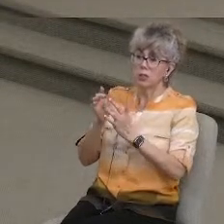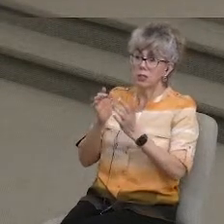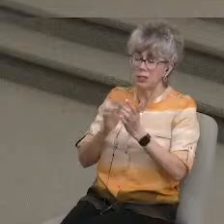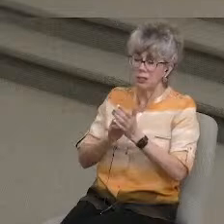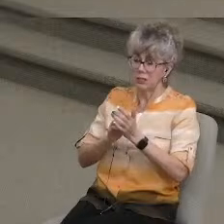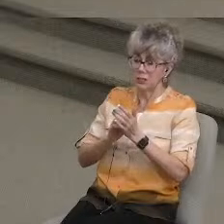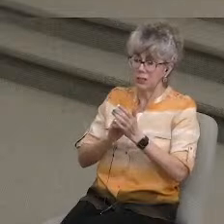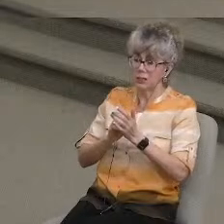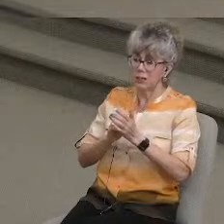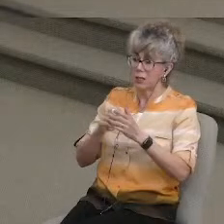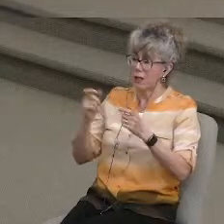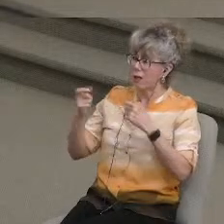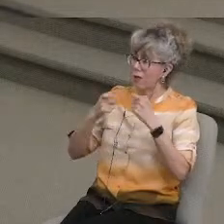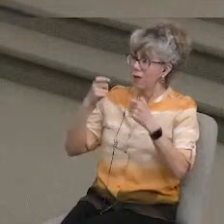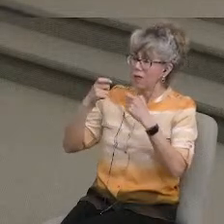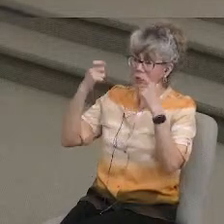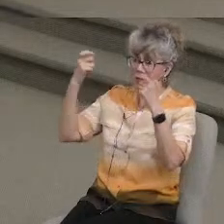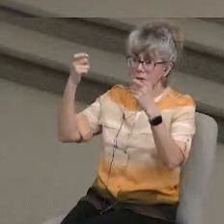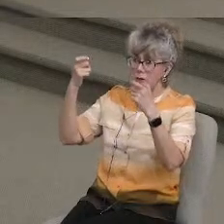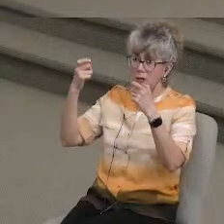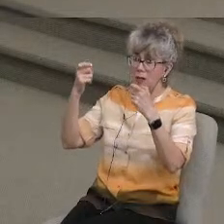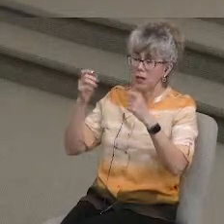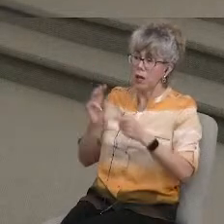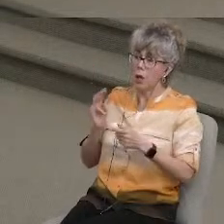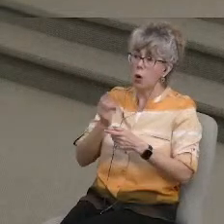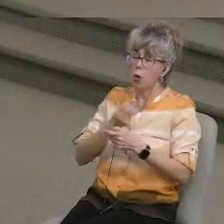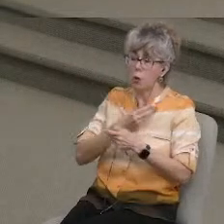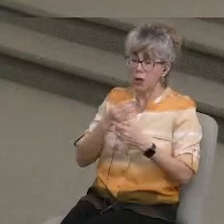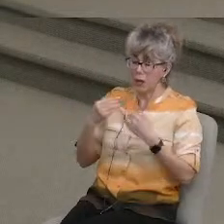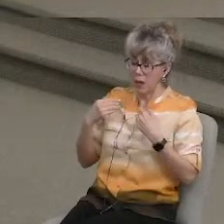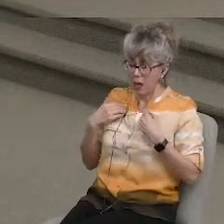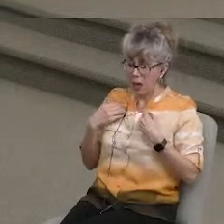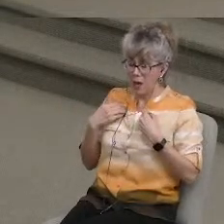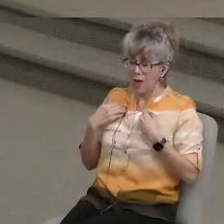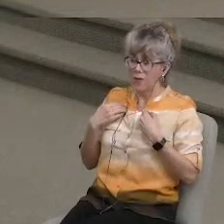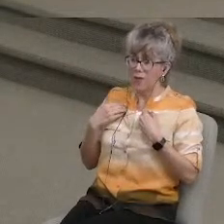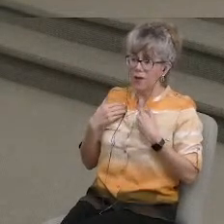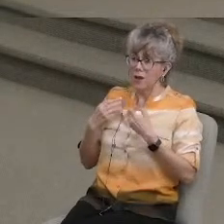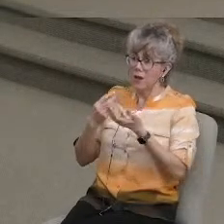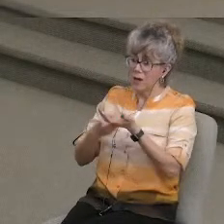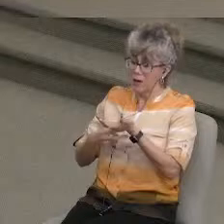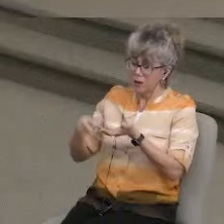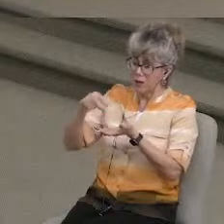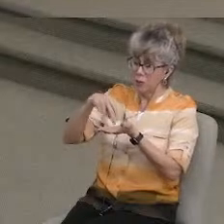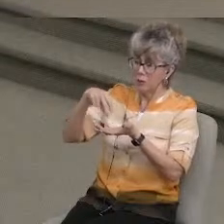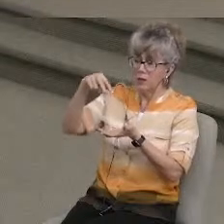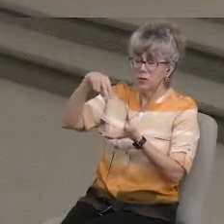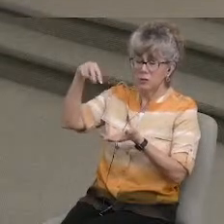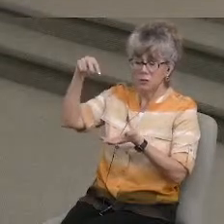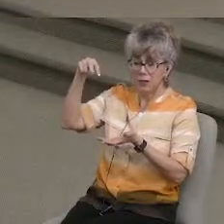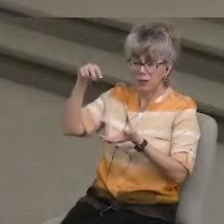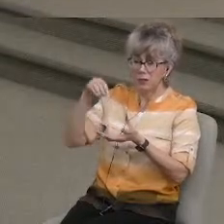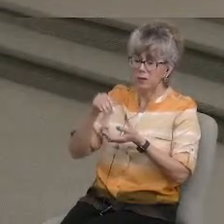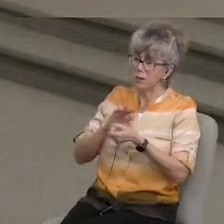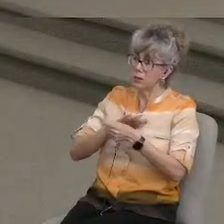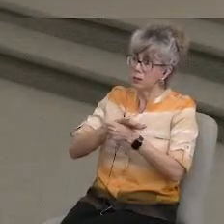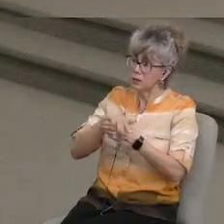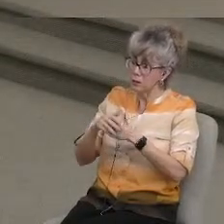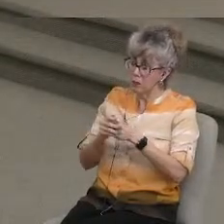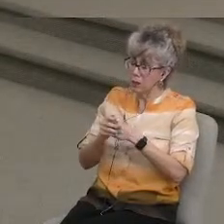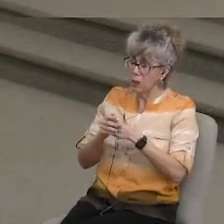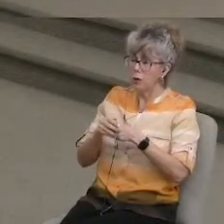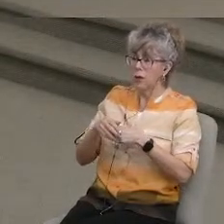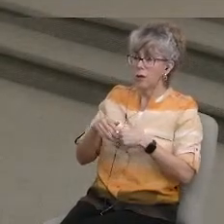In the image of the moved tombstone, that tombstone that was sealed by the power of